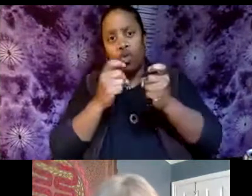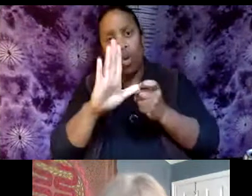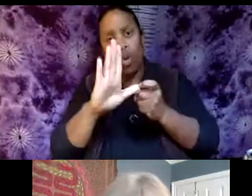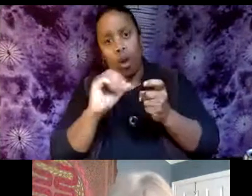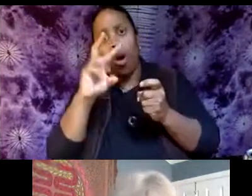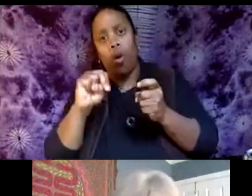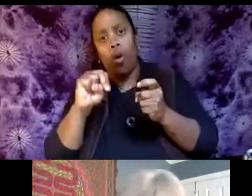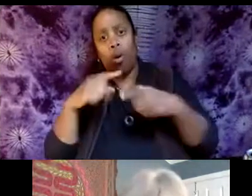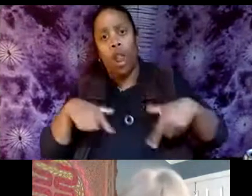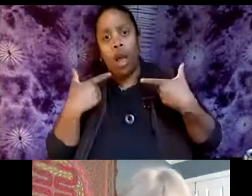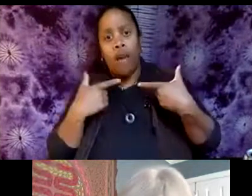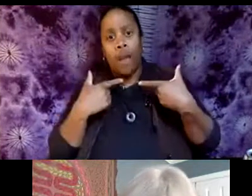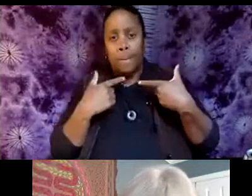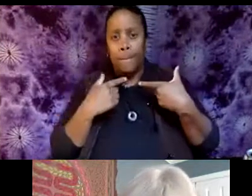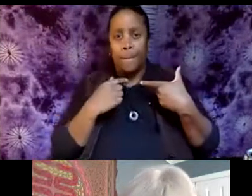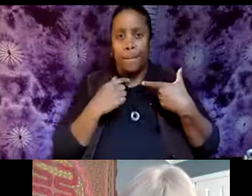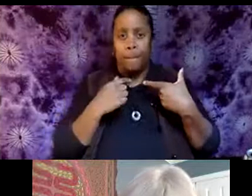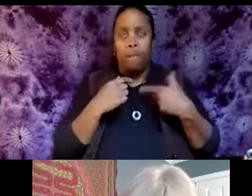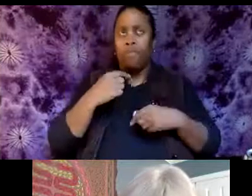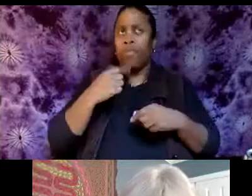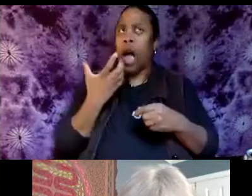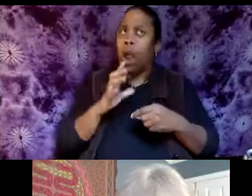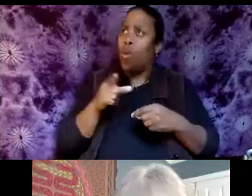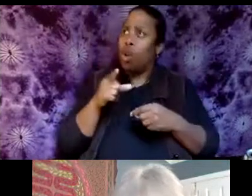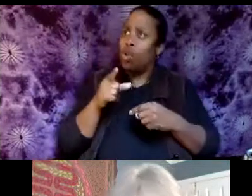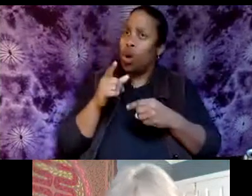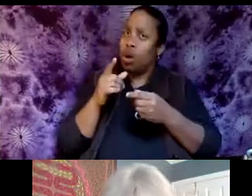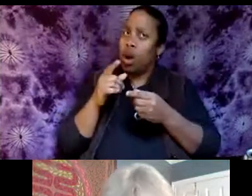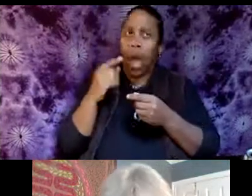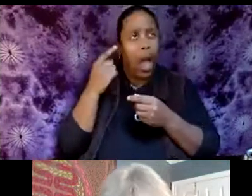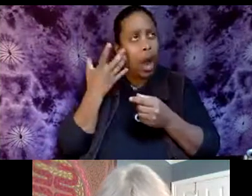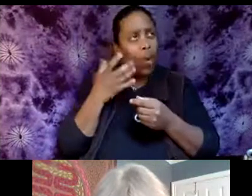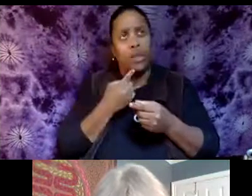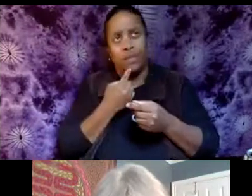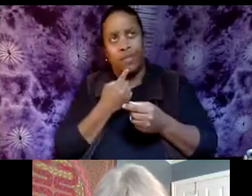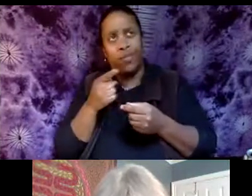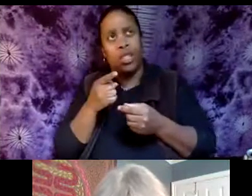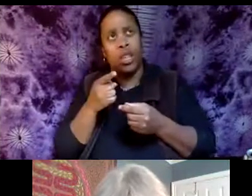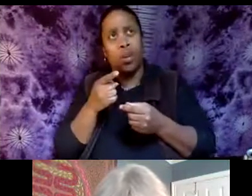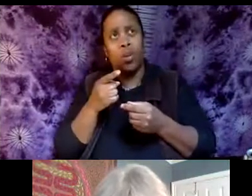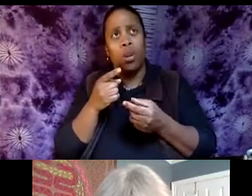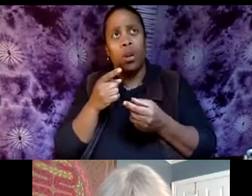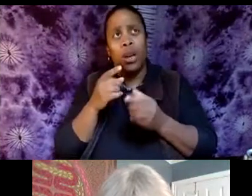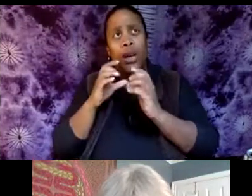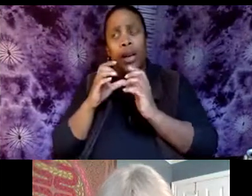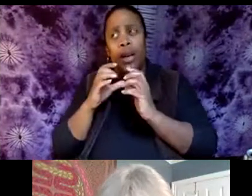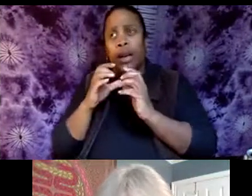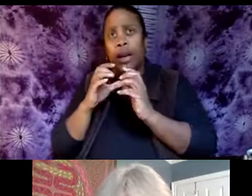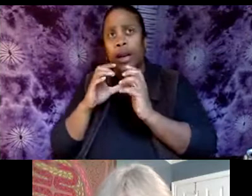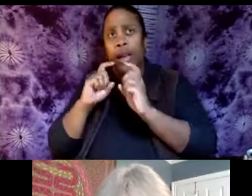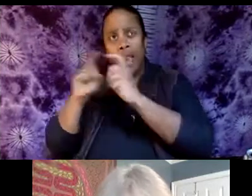think you're putting too much, I don't want to say emphasis on him, but when we pull ourselves back, even